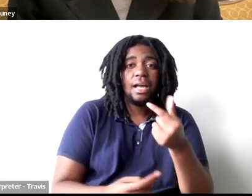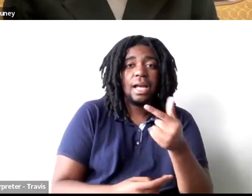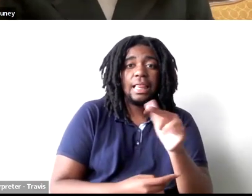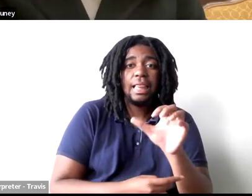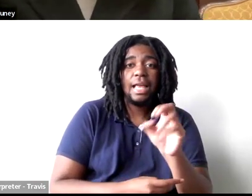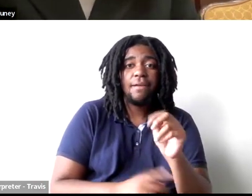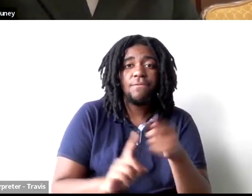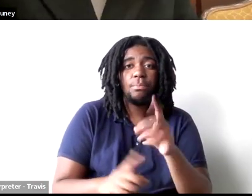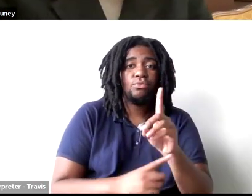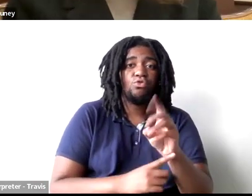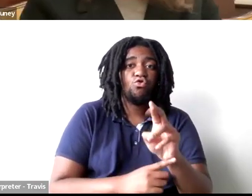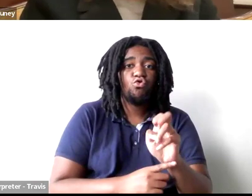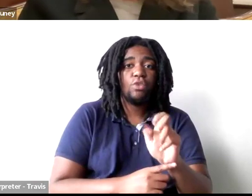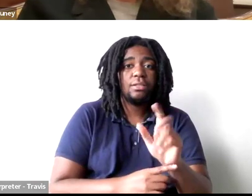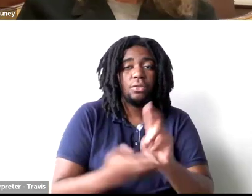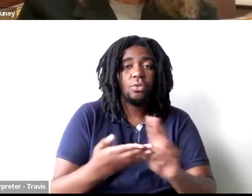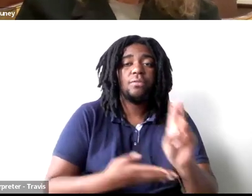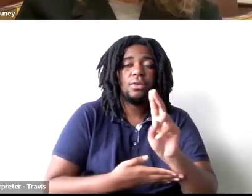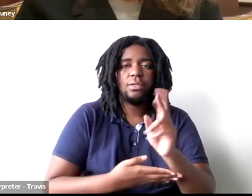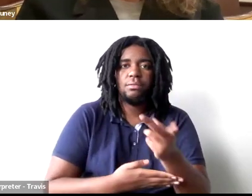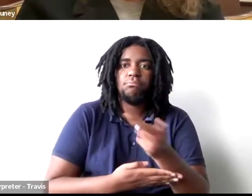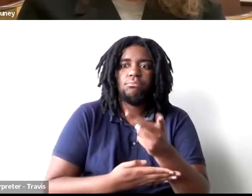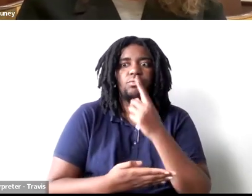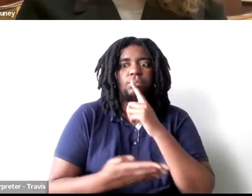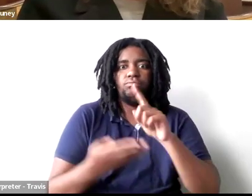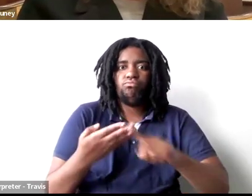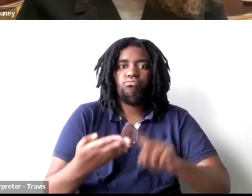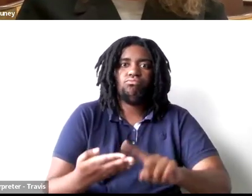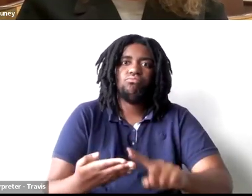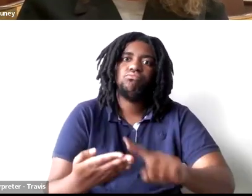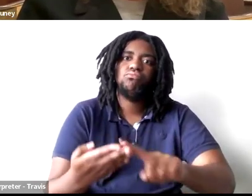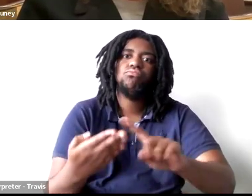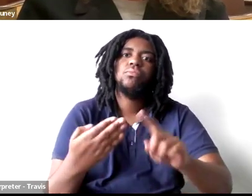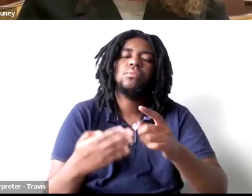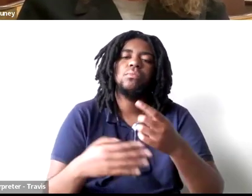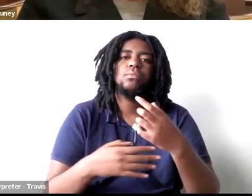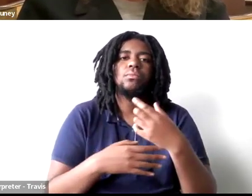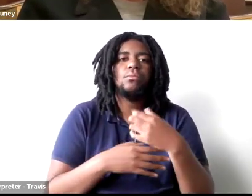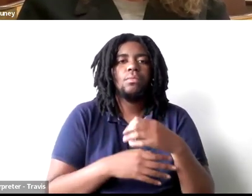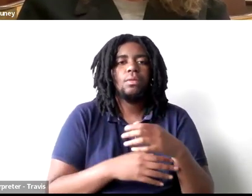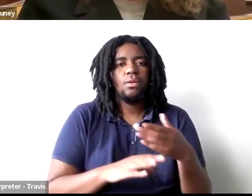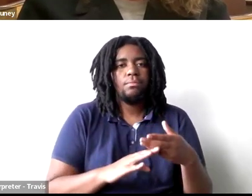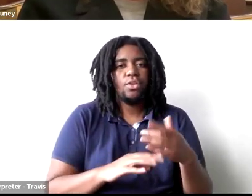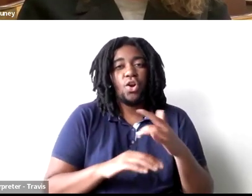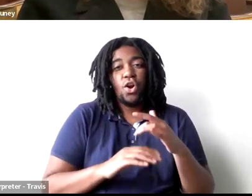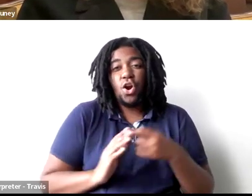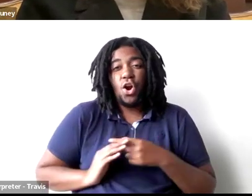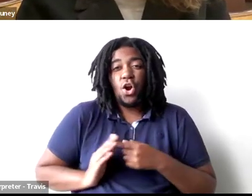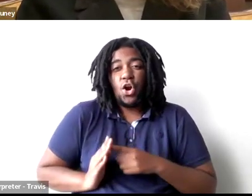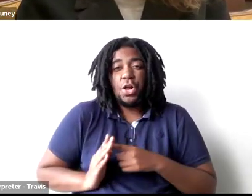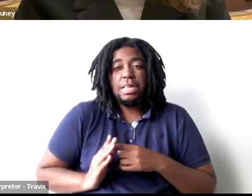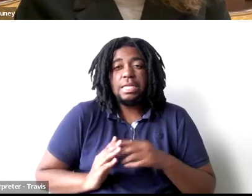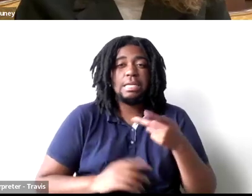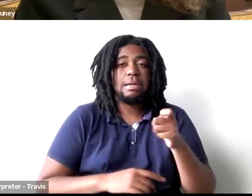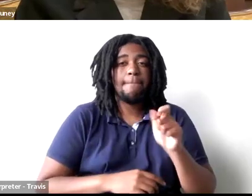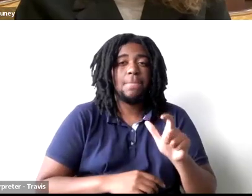done an enormous amount of research into Moses Williams and the early Peale Philadelphia Museum. And